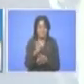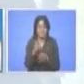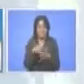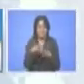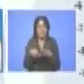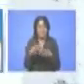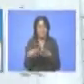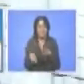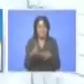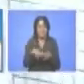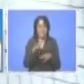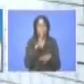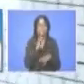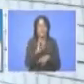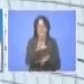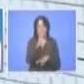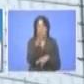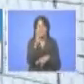16%. We had about